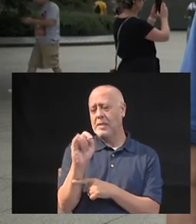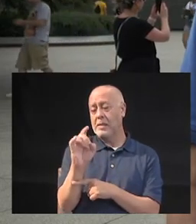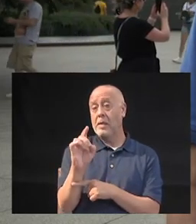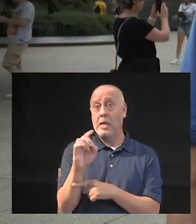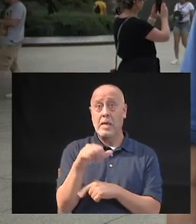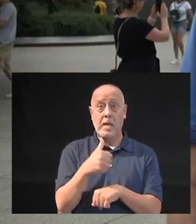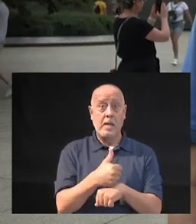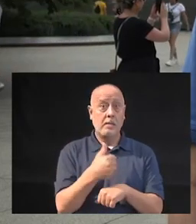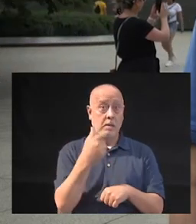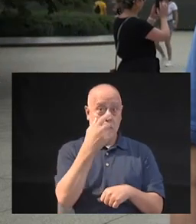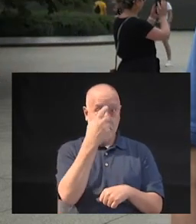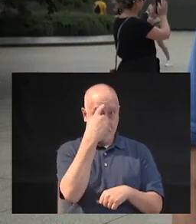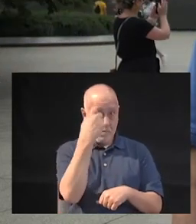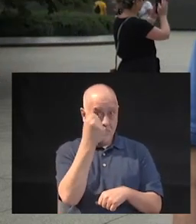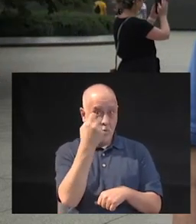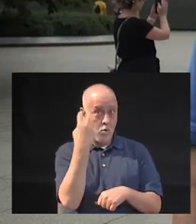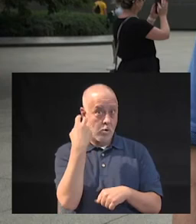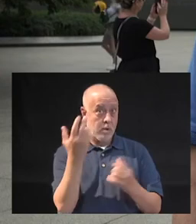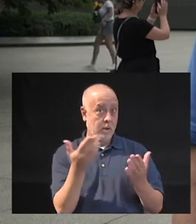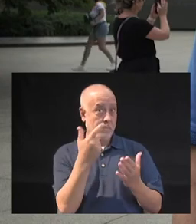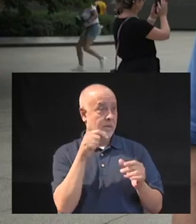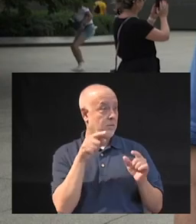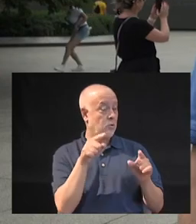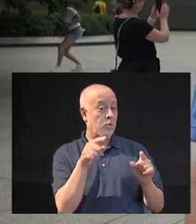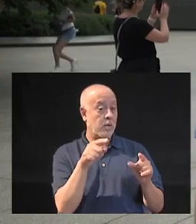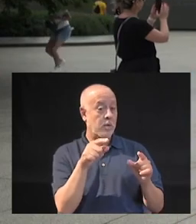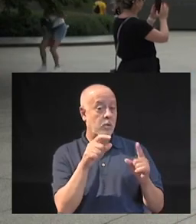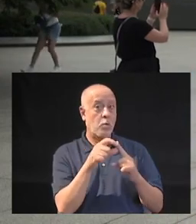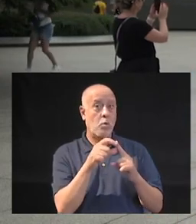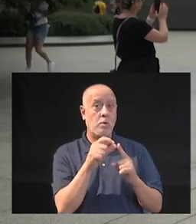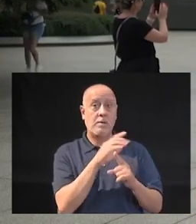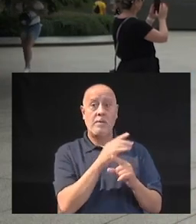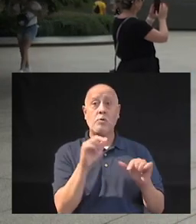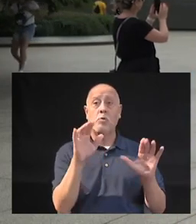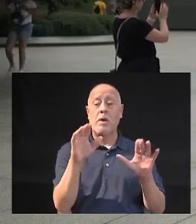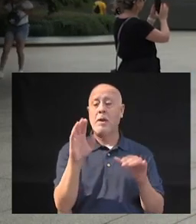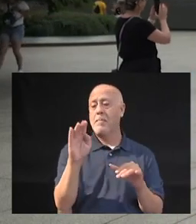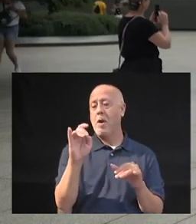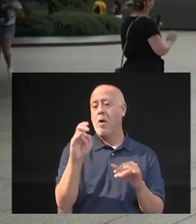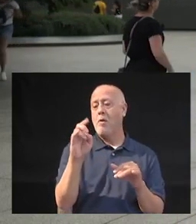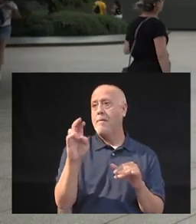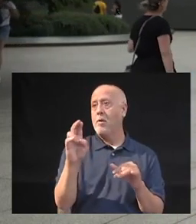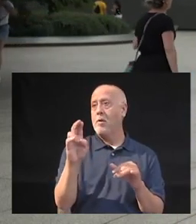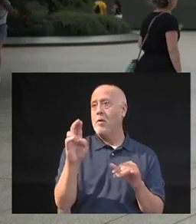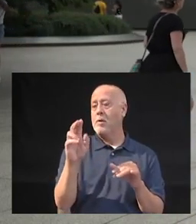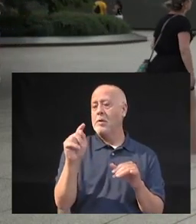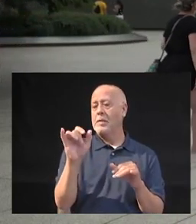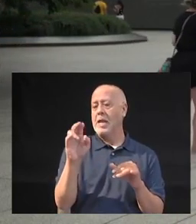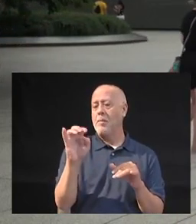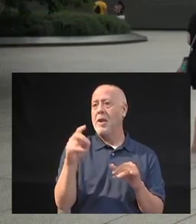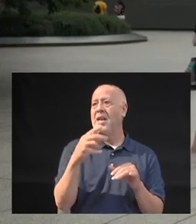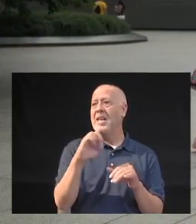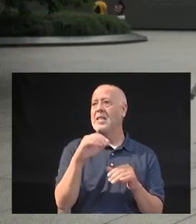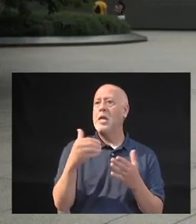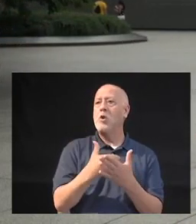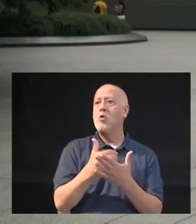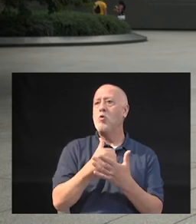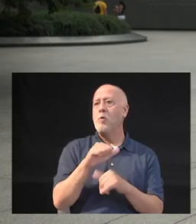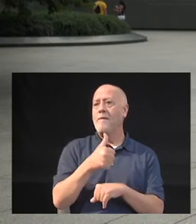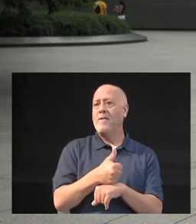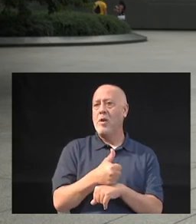here because, in the words of his great biographer, Taylor Branch, he is considered a new founding